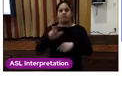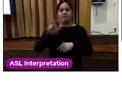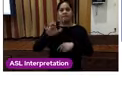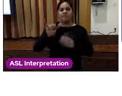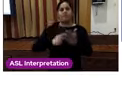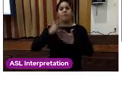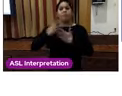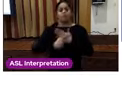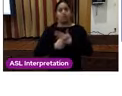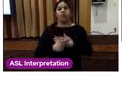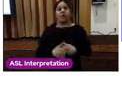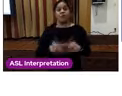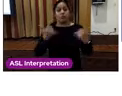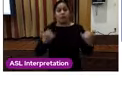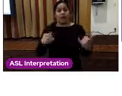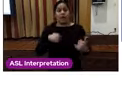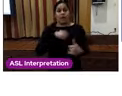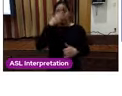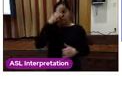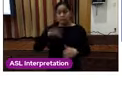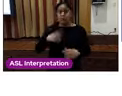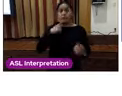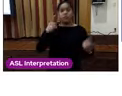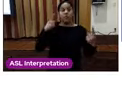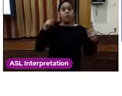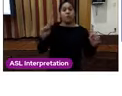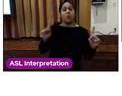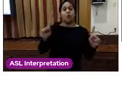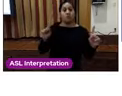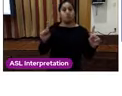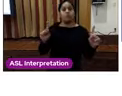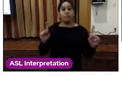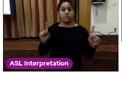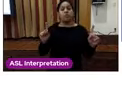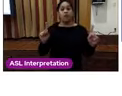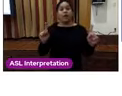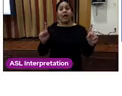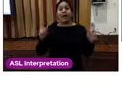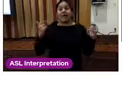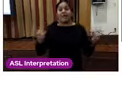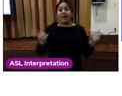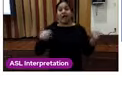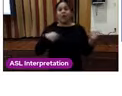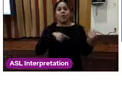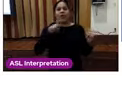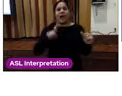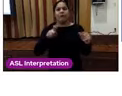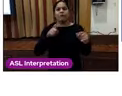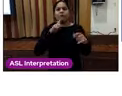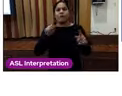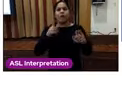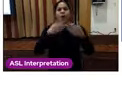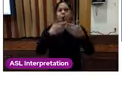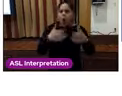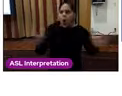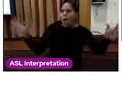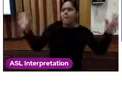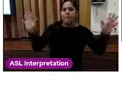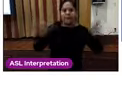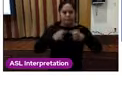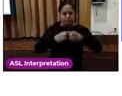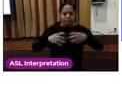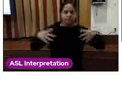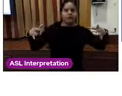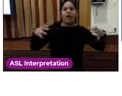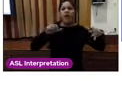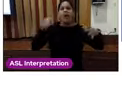now that we know that it works, the issue is that we need to get this borough-wide. We need to get this into all of our communities.